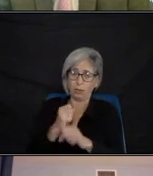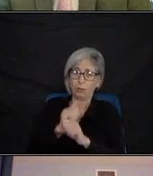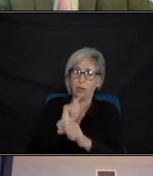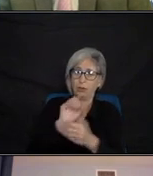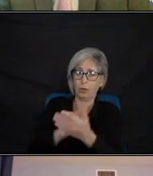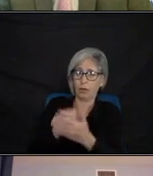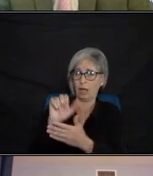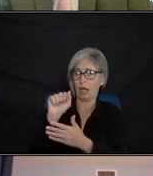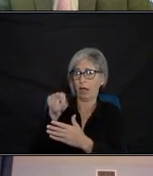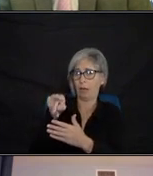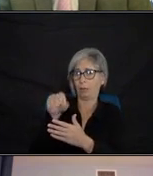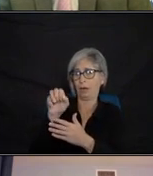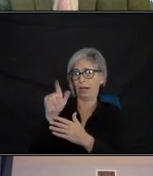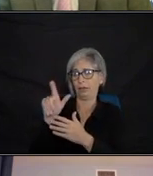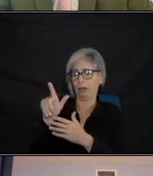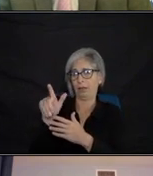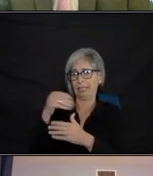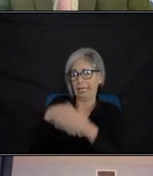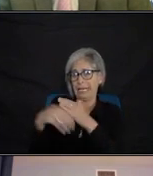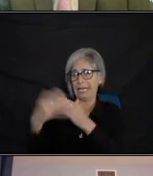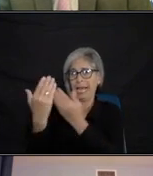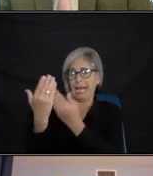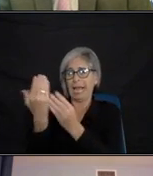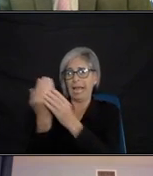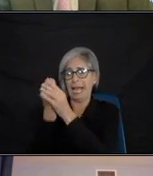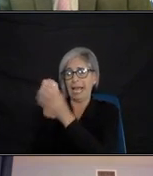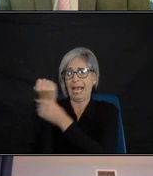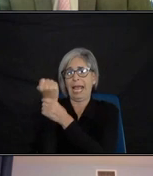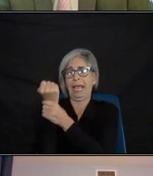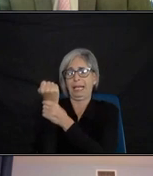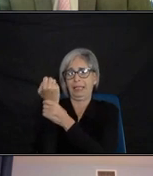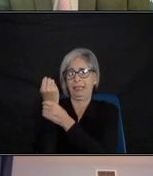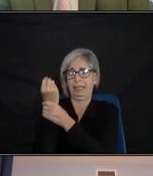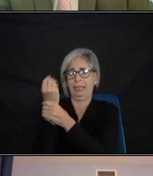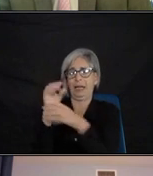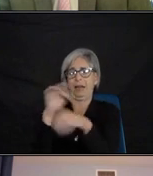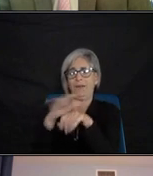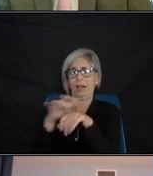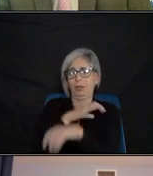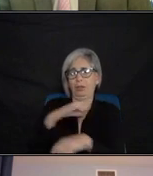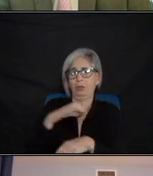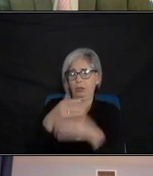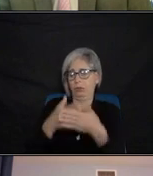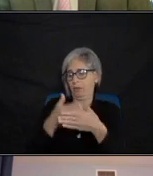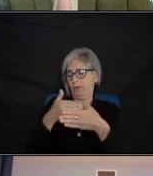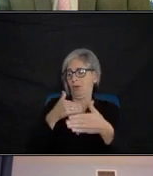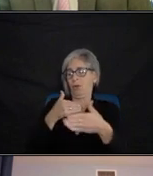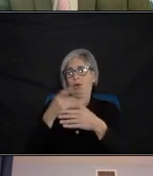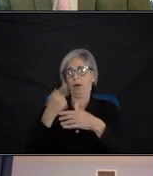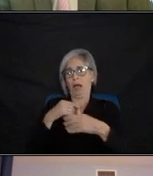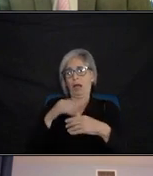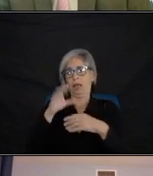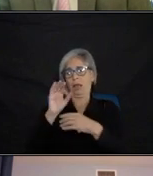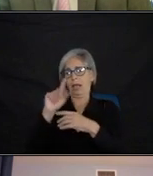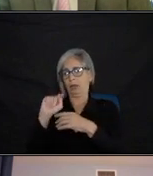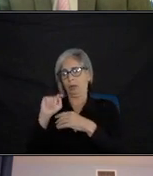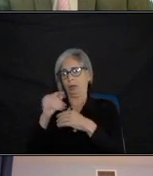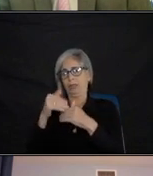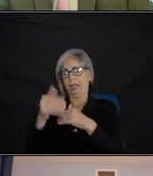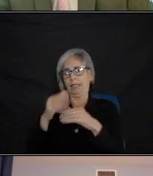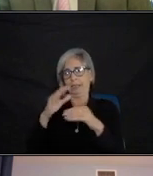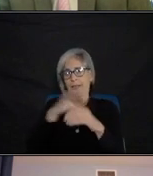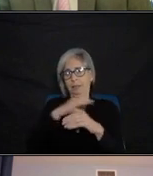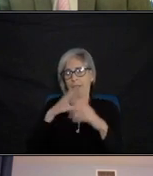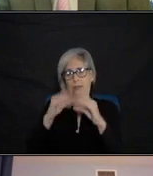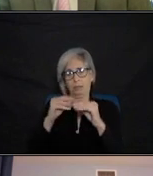appraisal is in hand and available to the commission, you know, in advance of the next commission